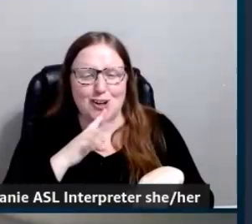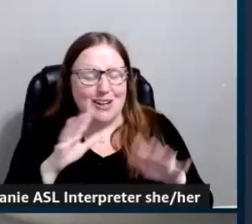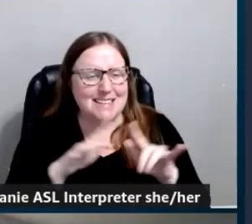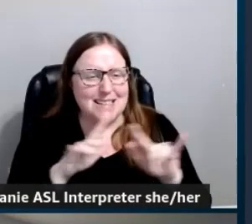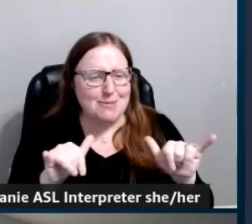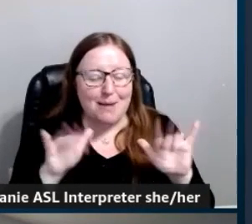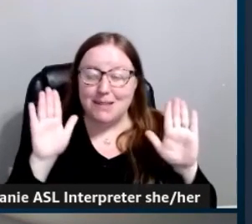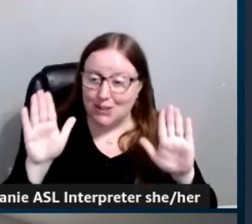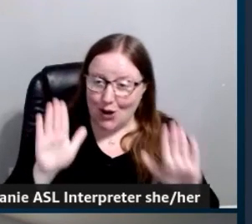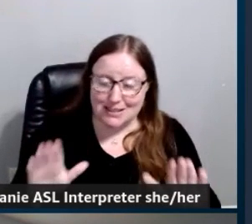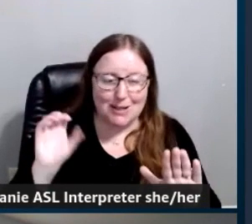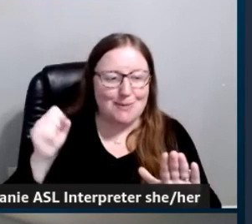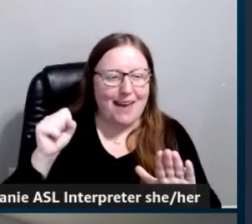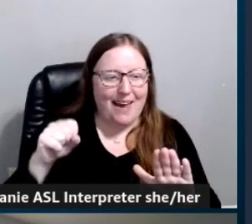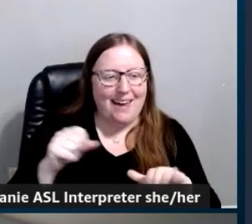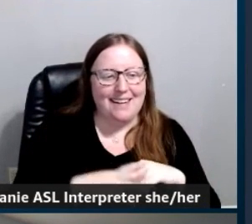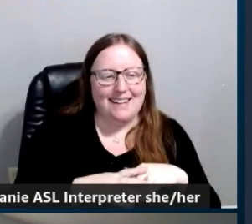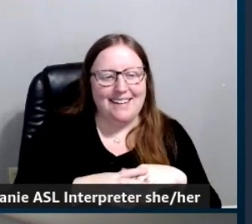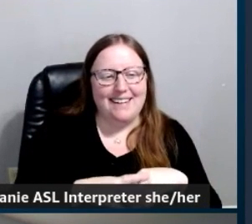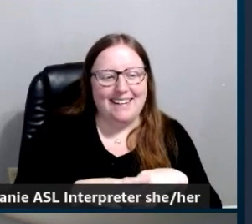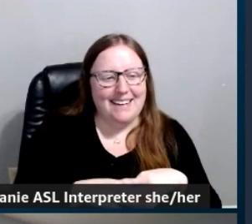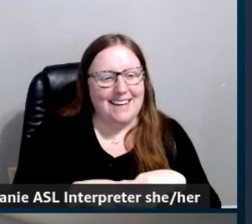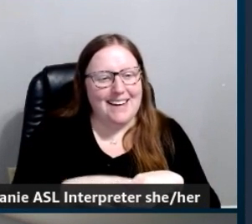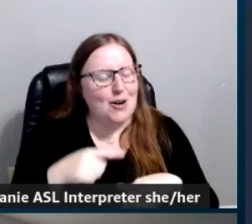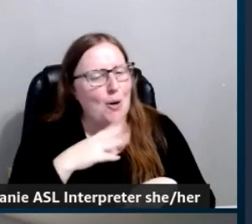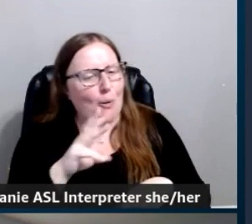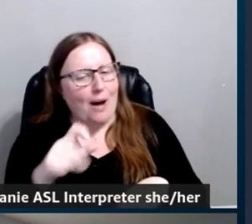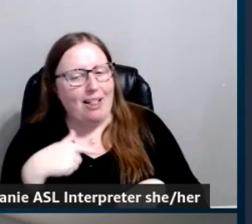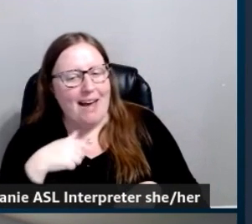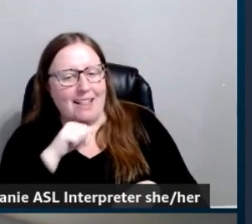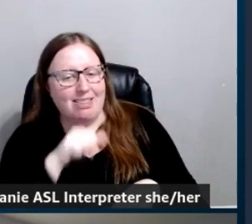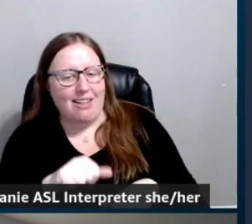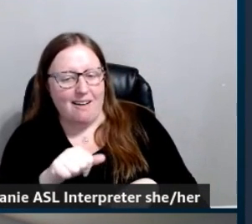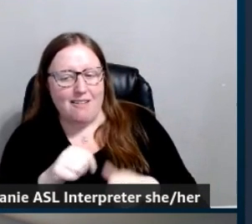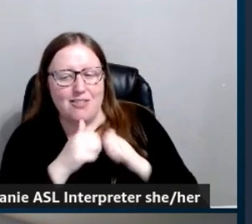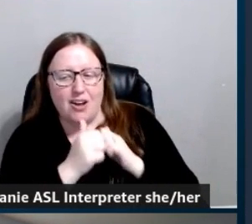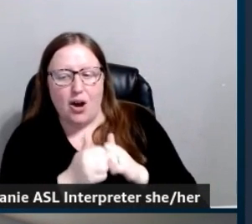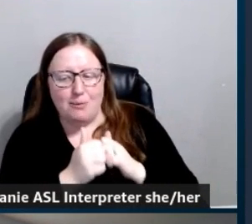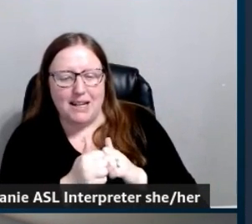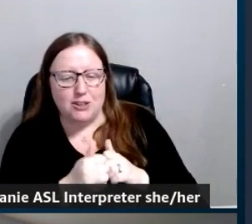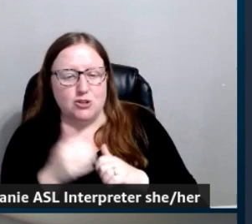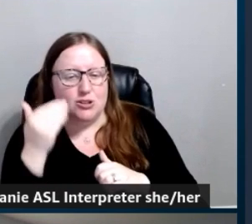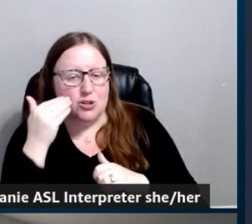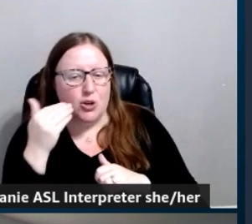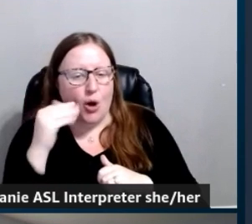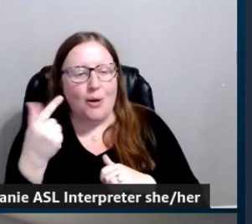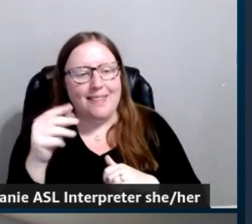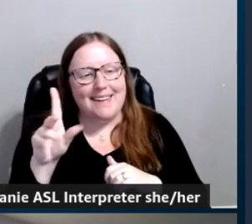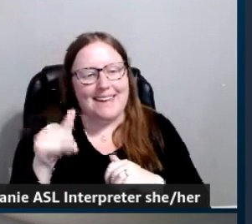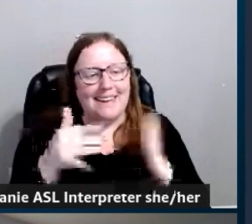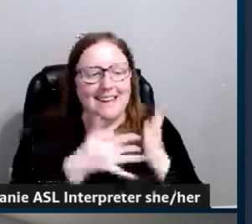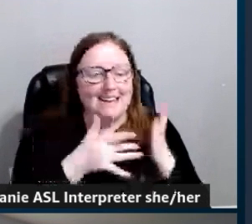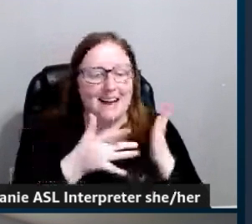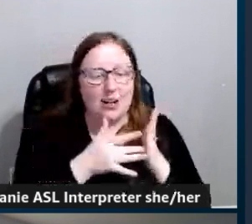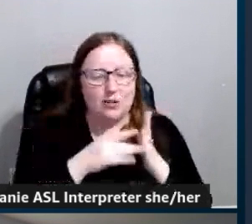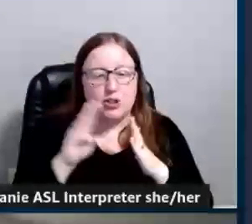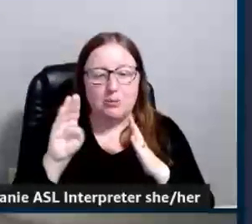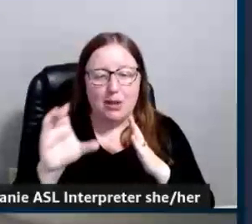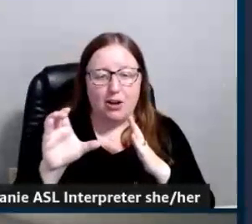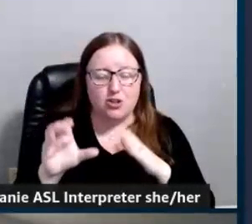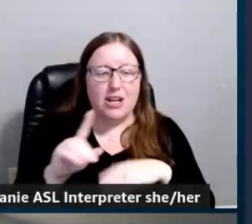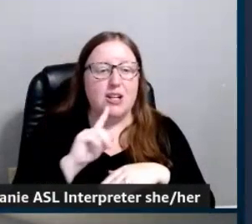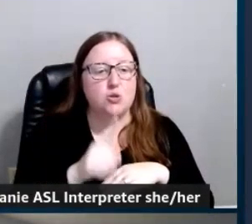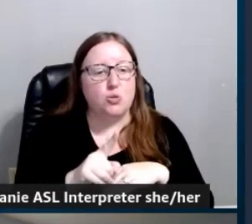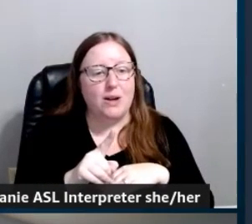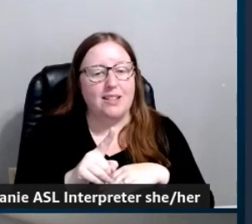awesome. I love the combination of the geeky technology. I consider blockchain still